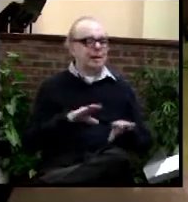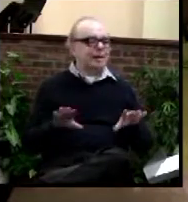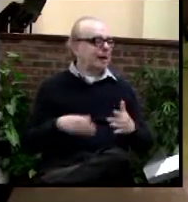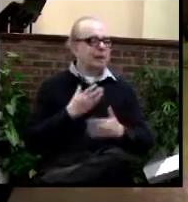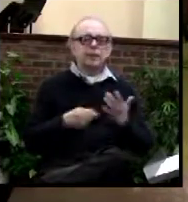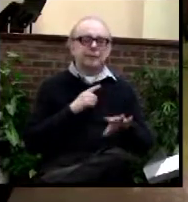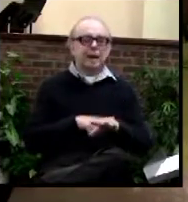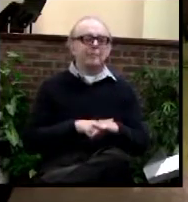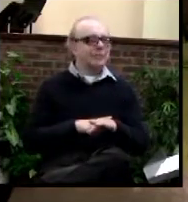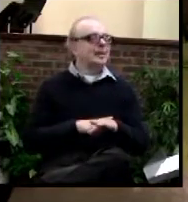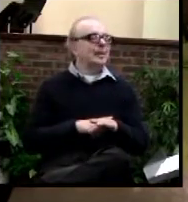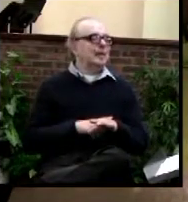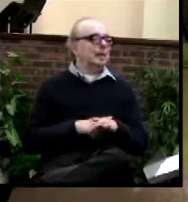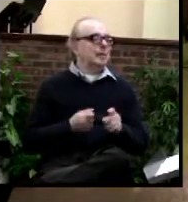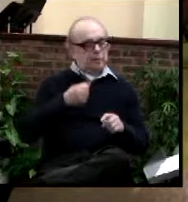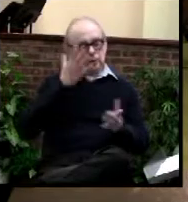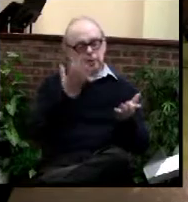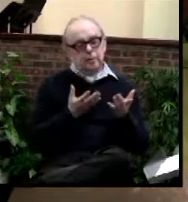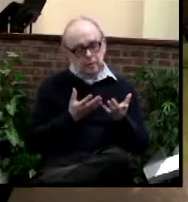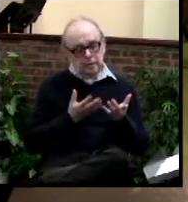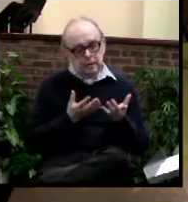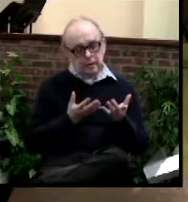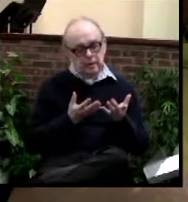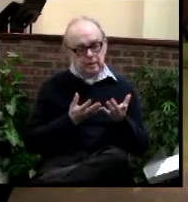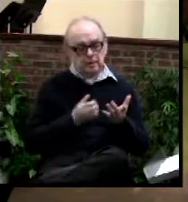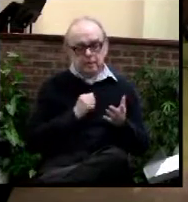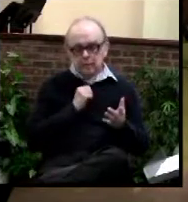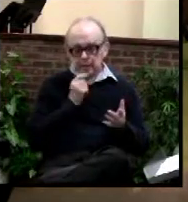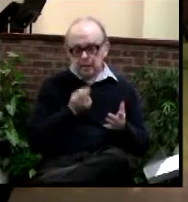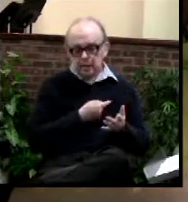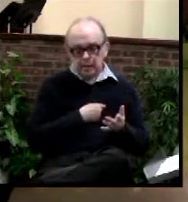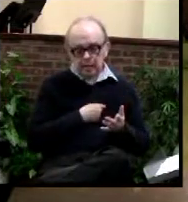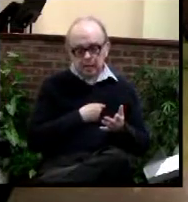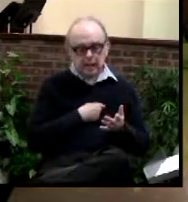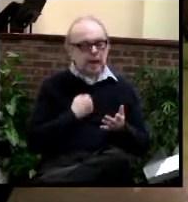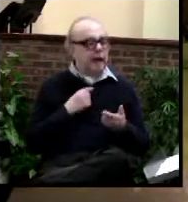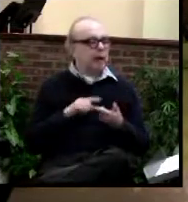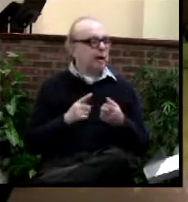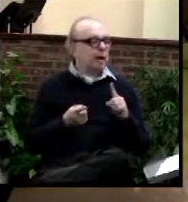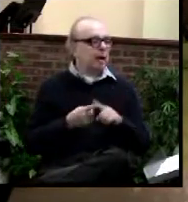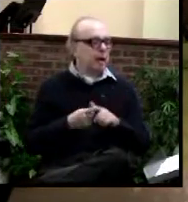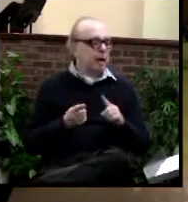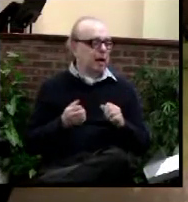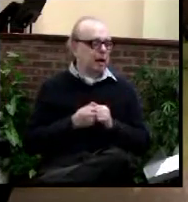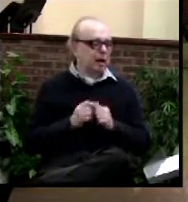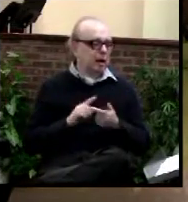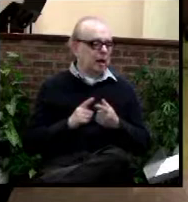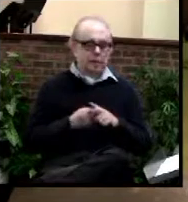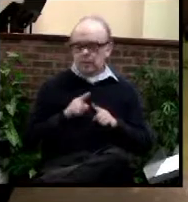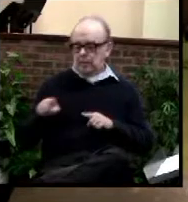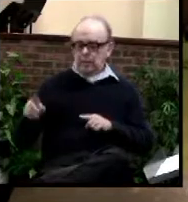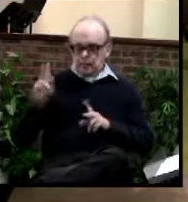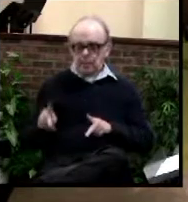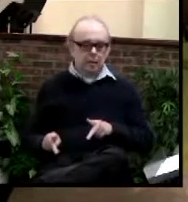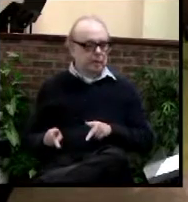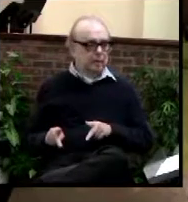So what God wants is not for us to have our friendships with, I'm going to have my friendship with this person, because if I have my